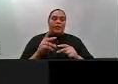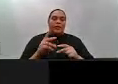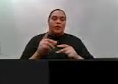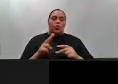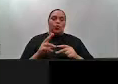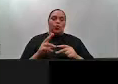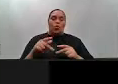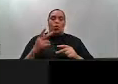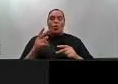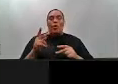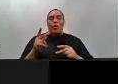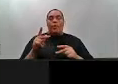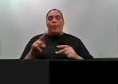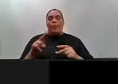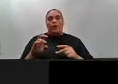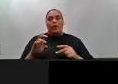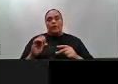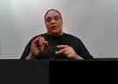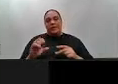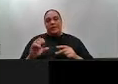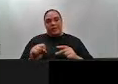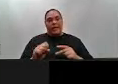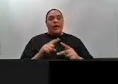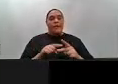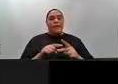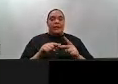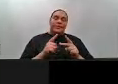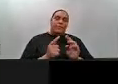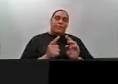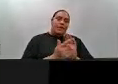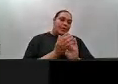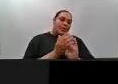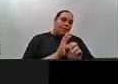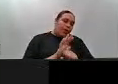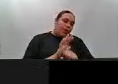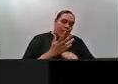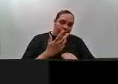Plessis. He's also got a legal background